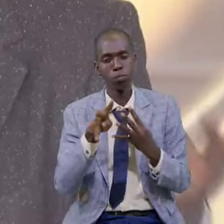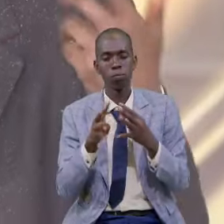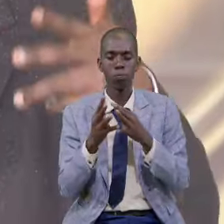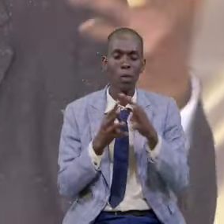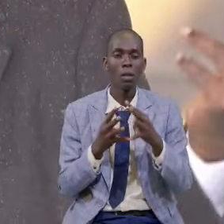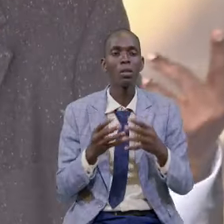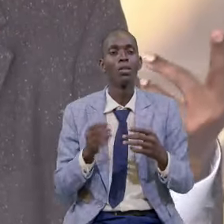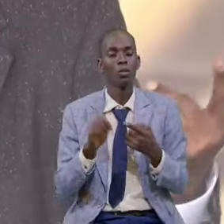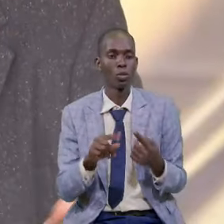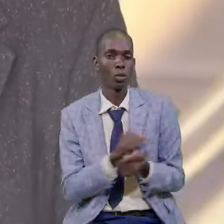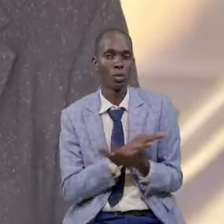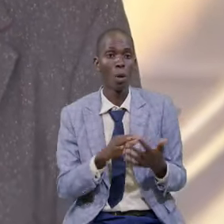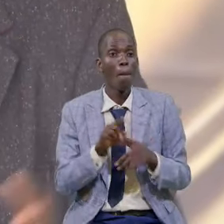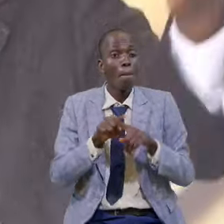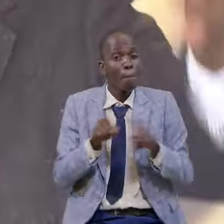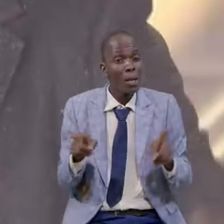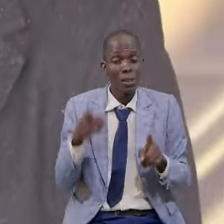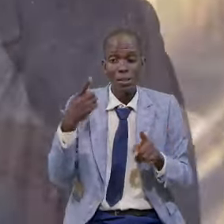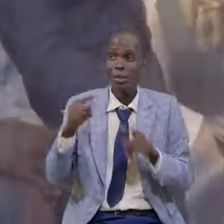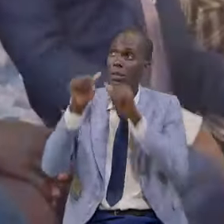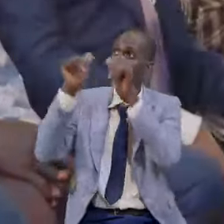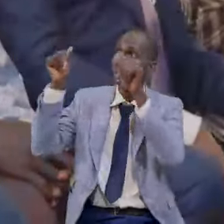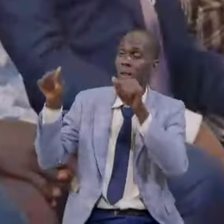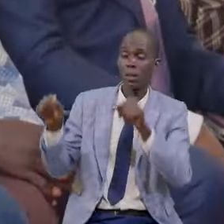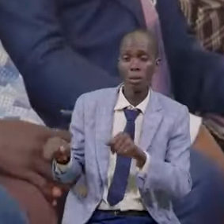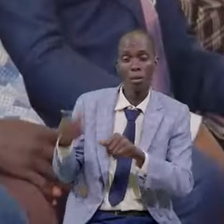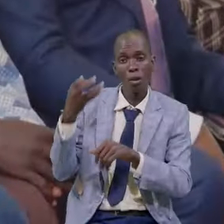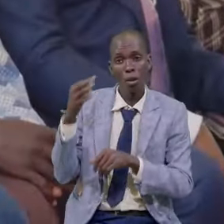lion has no life, has no power. So